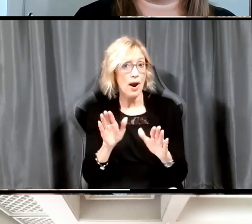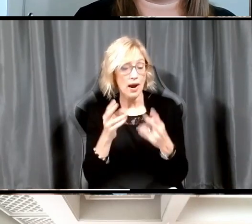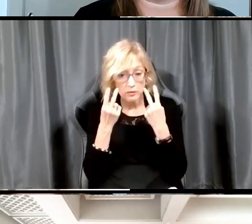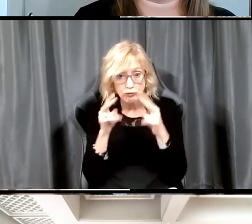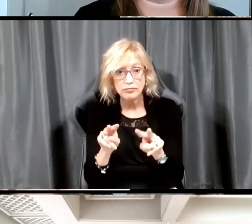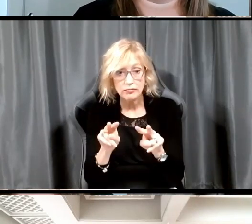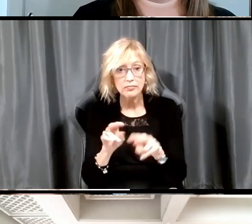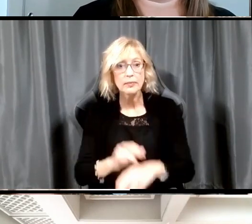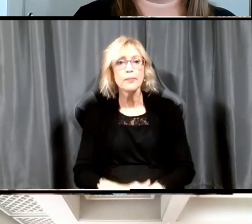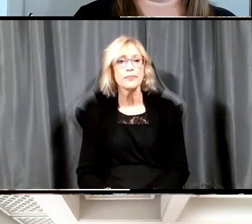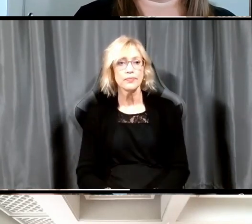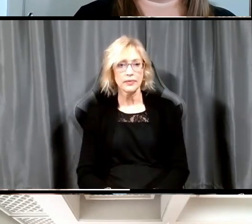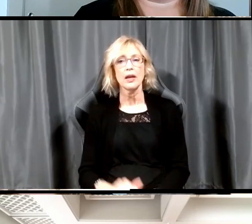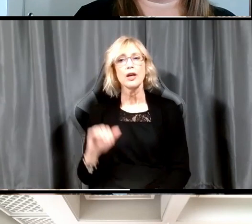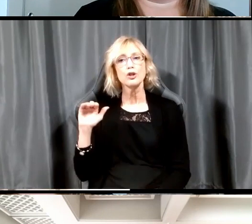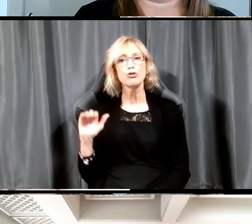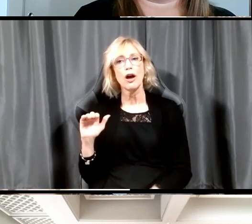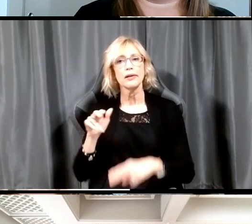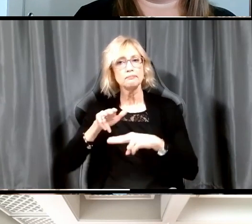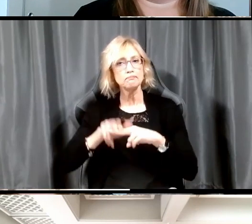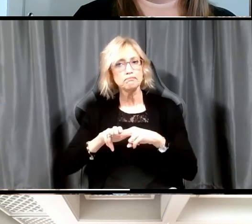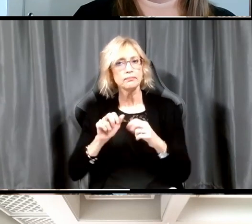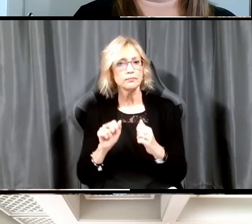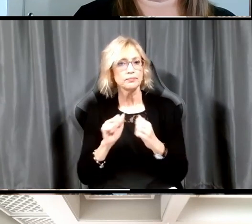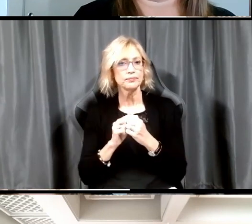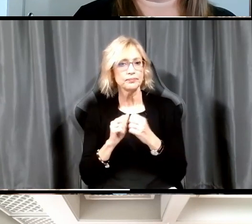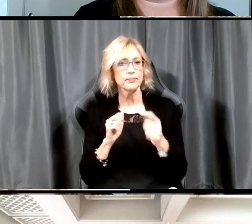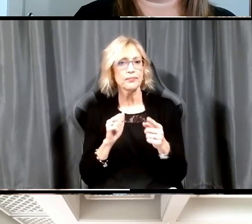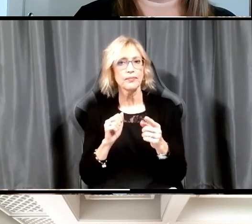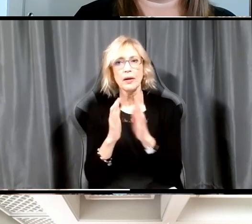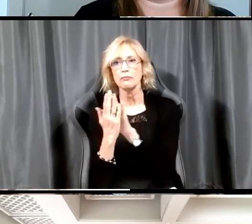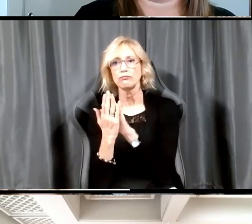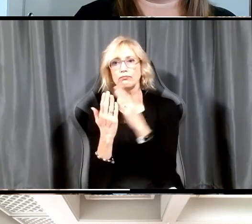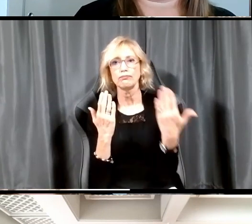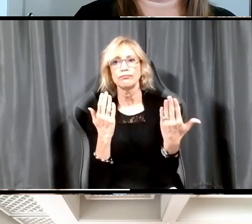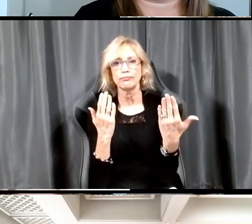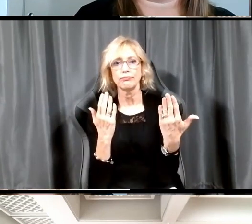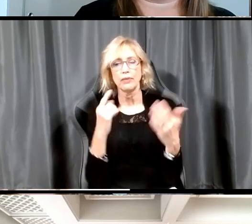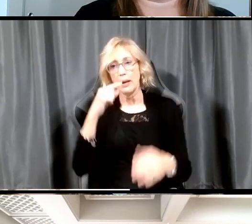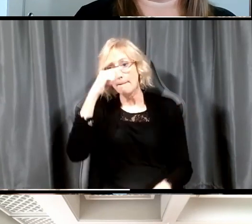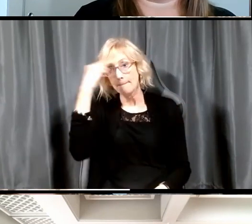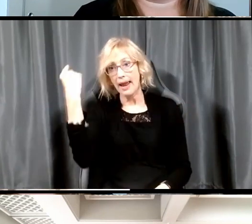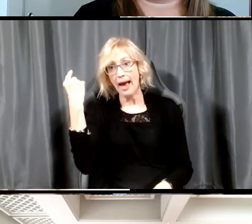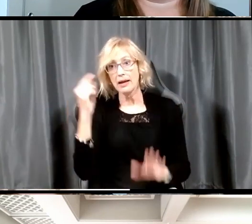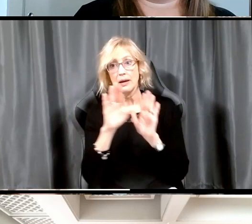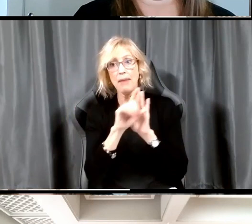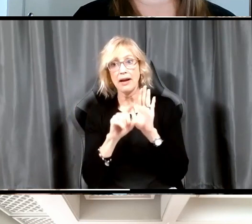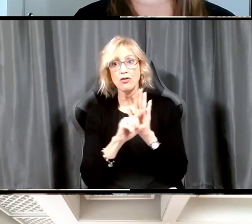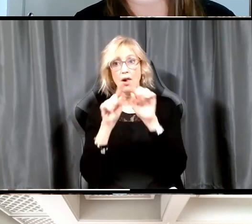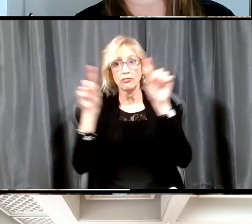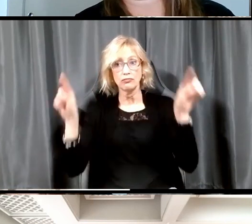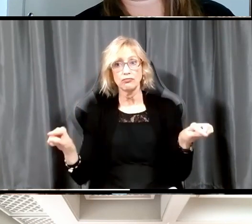things, you have a child sitting there with a binder that has the black background, and